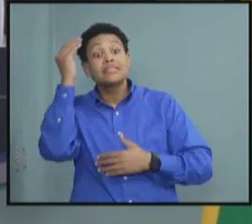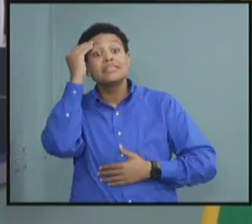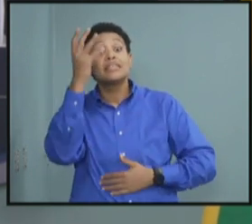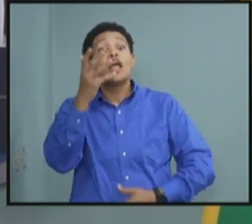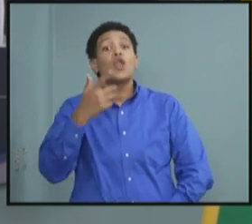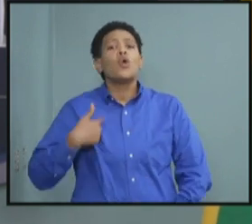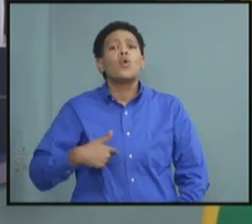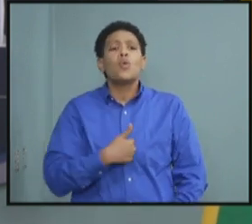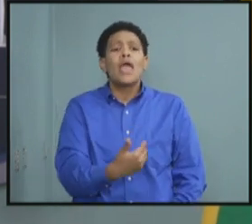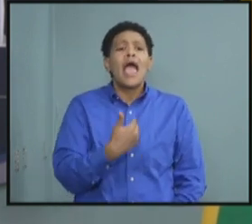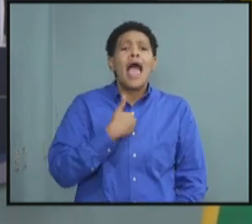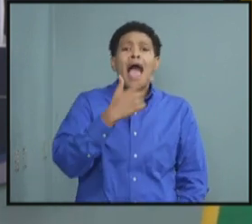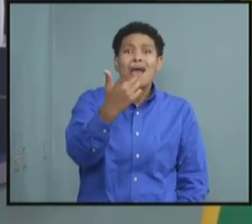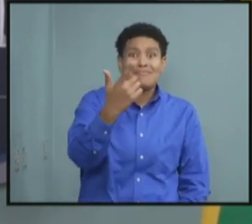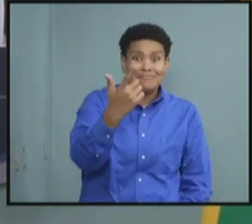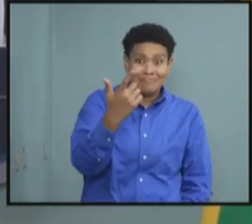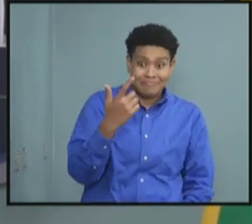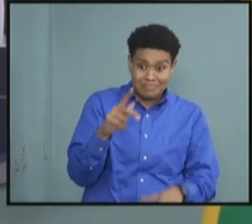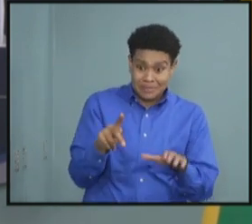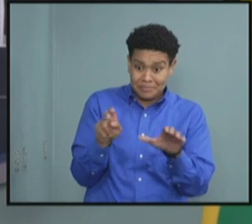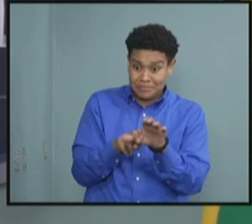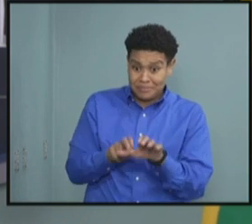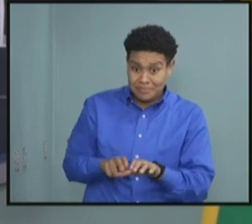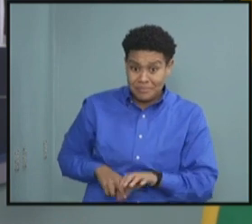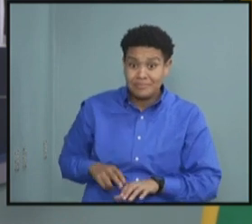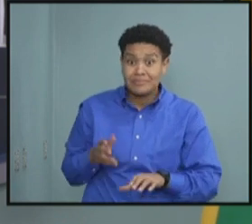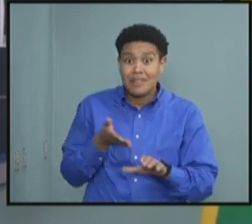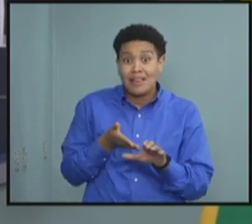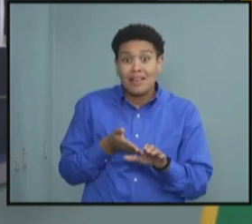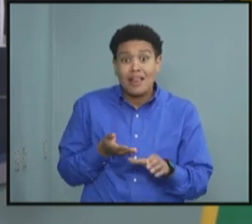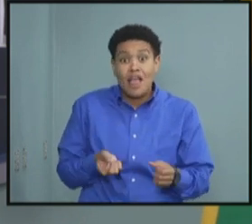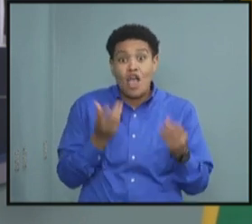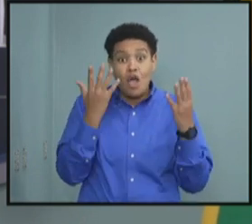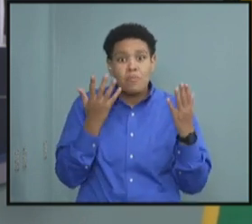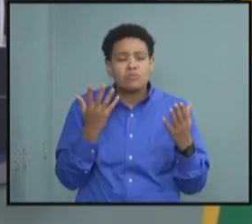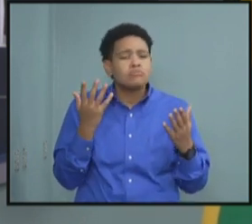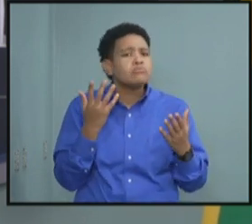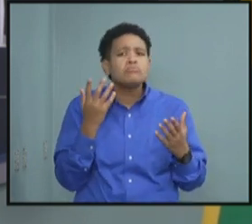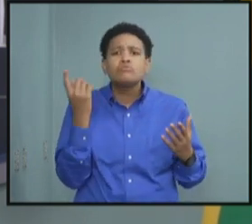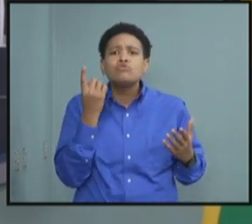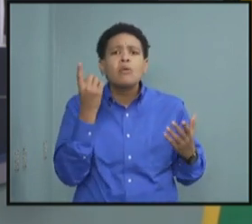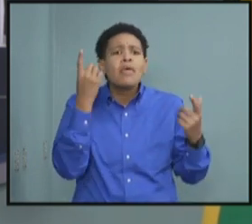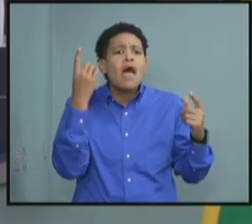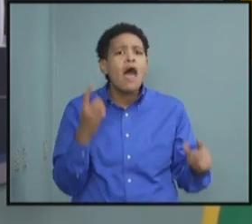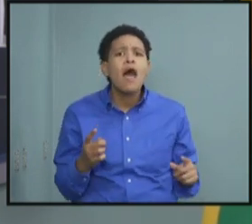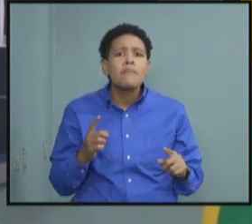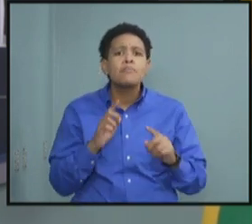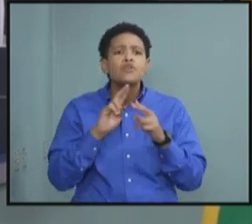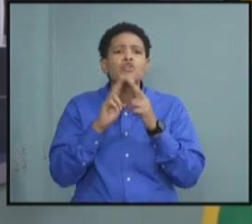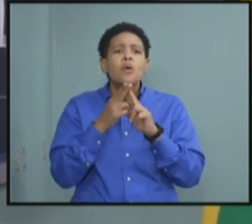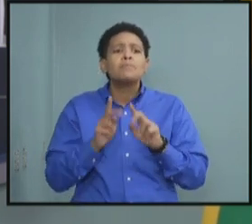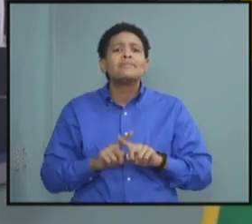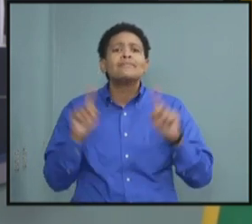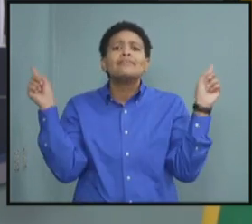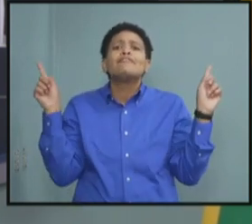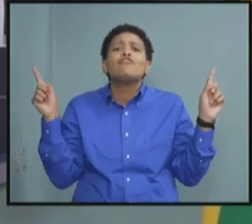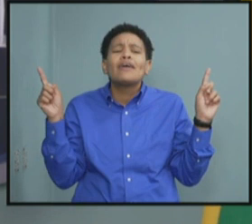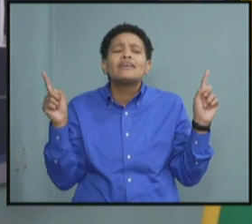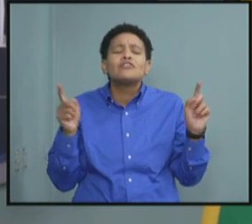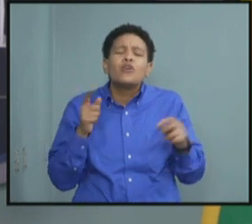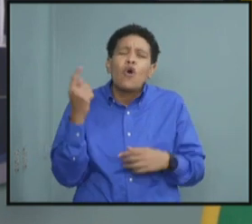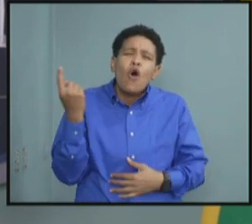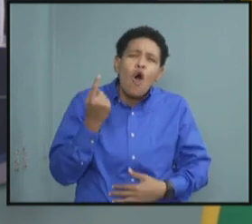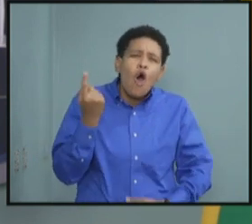have X number of passengers, but something happens and it's a different number. So there are